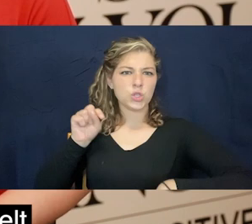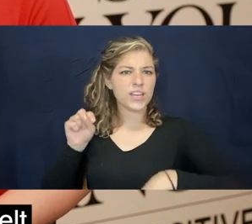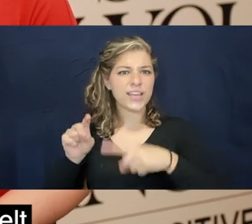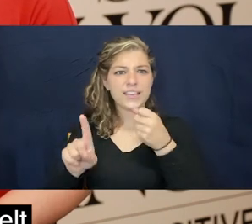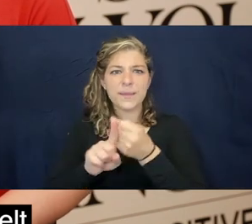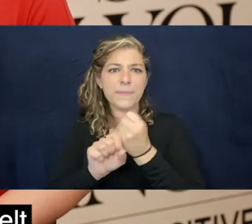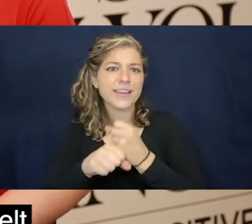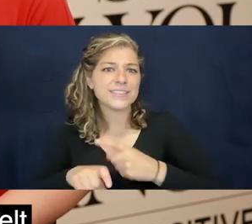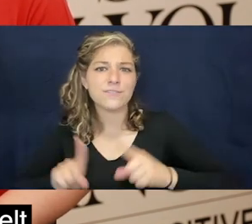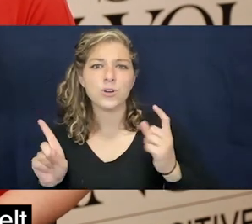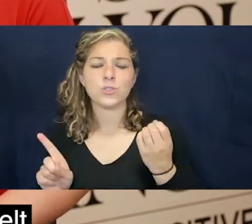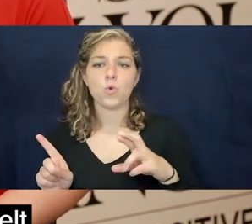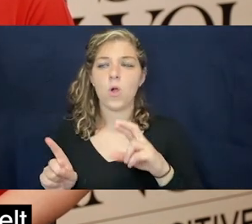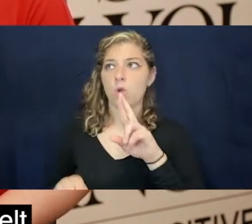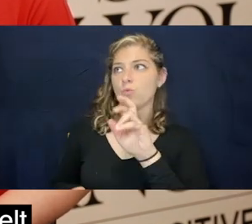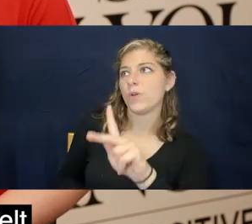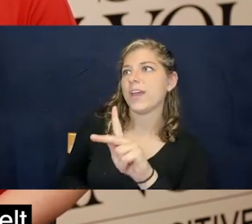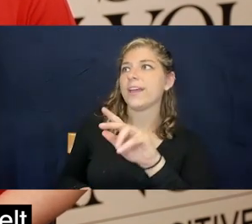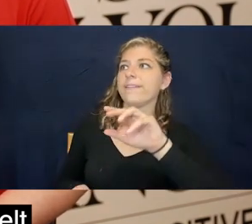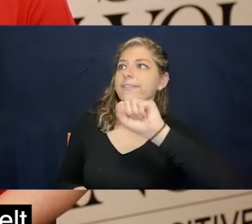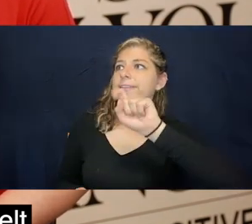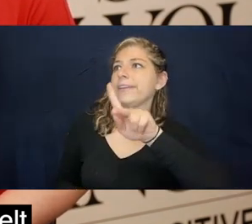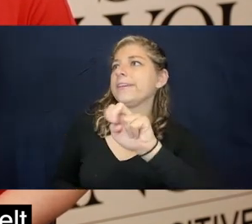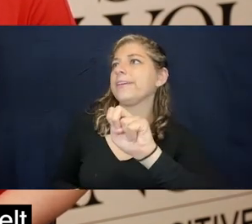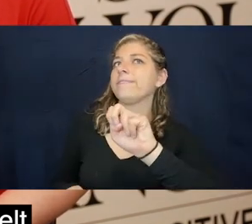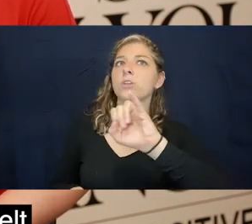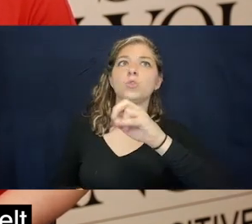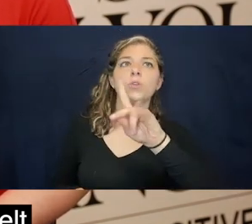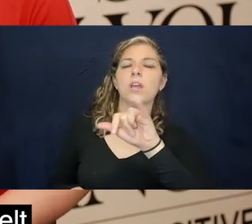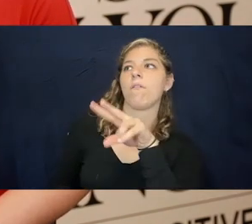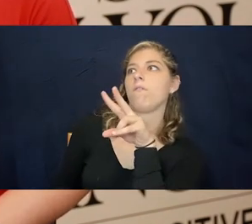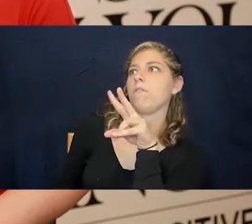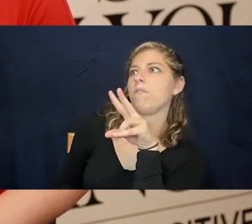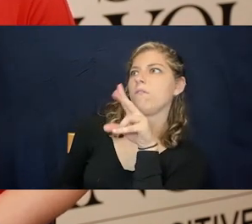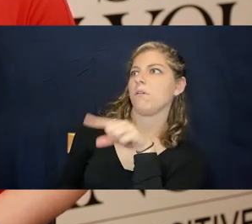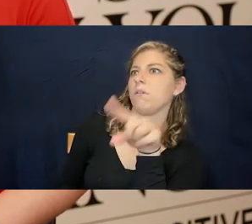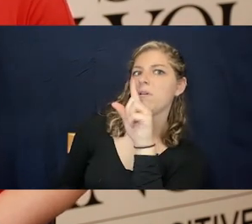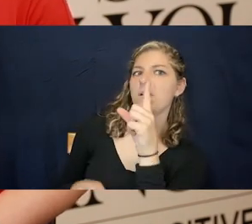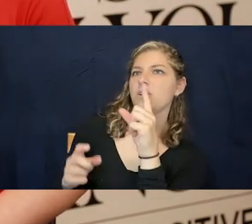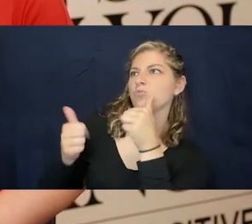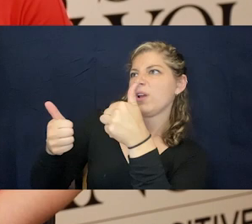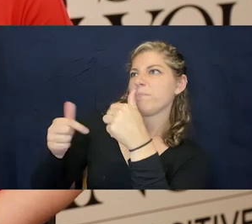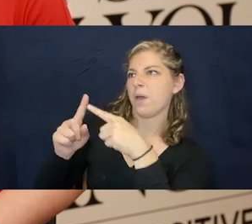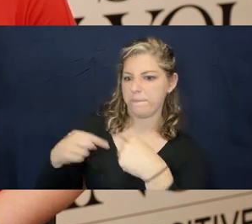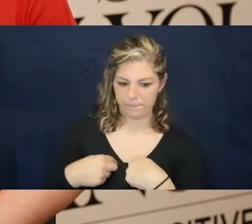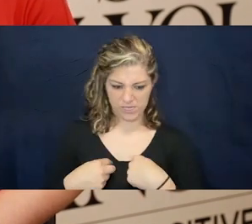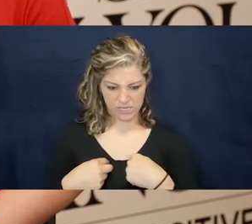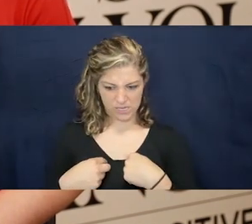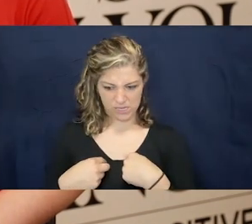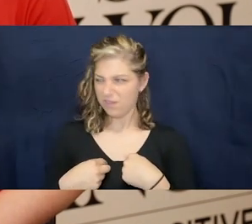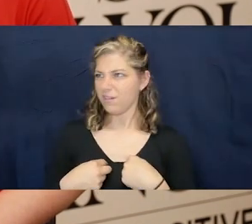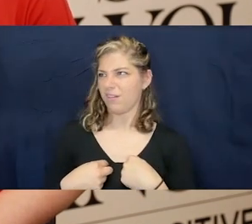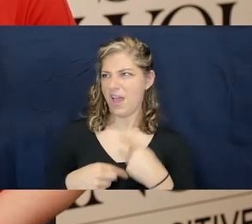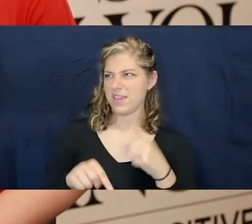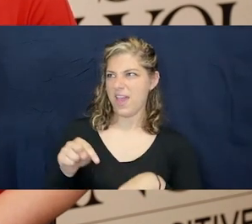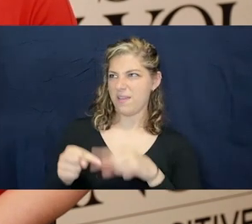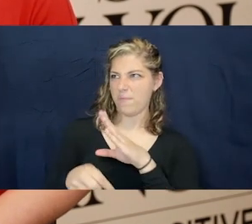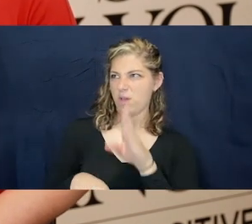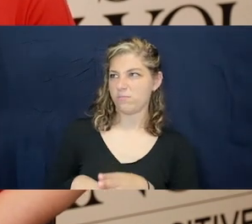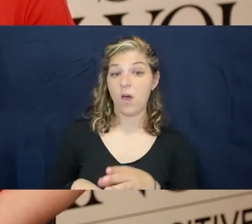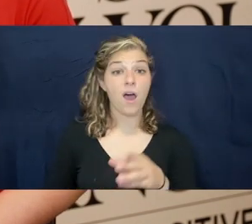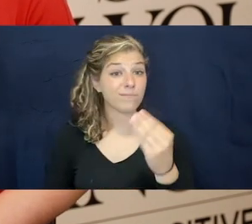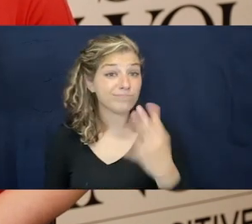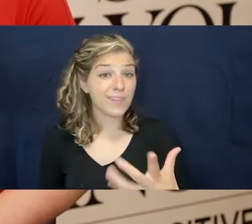to anyone who's ever felt that they couldn't make a difference, or they look at Rick or Steve or Judy and say,